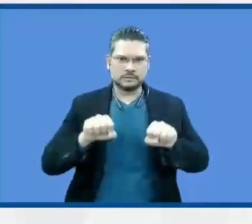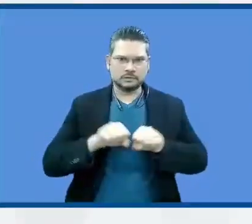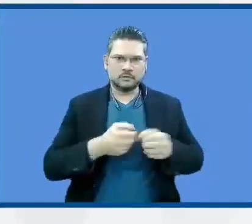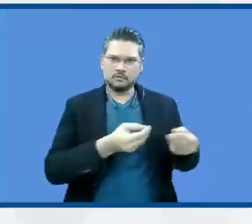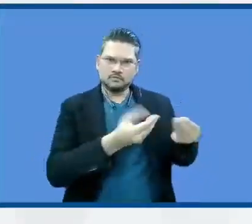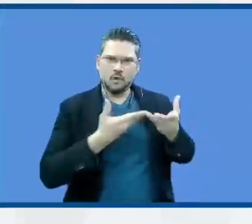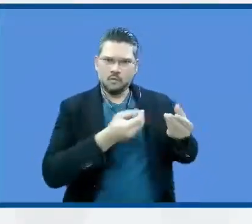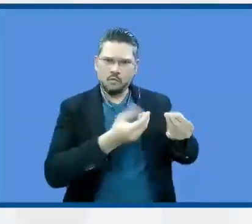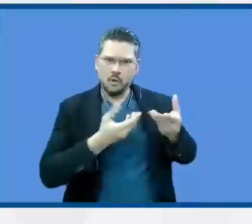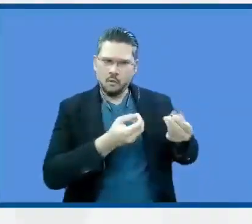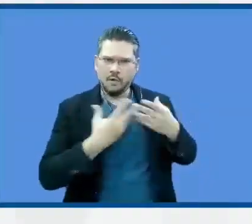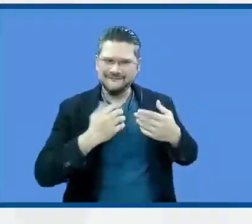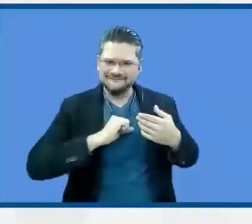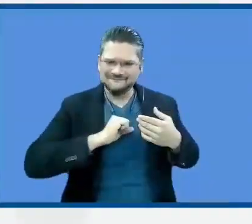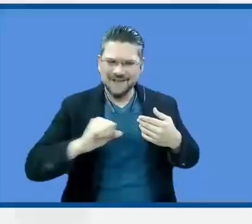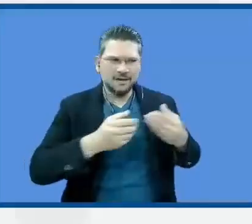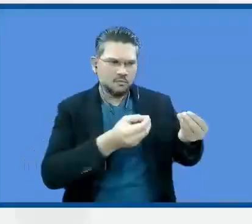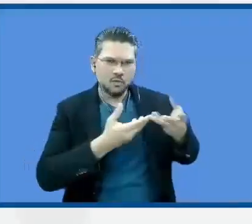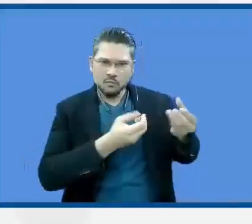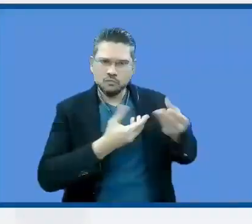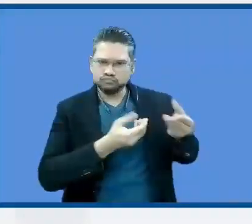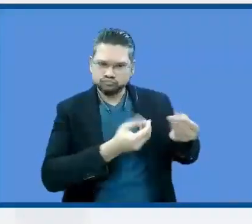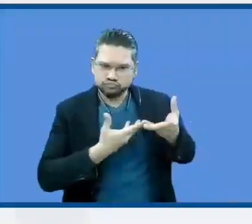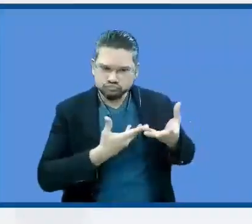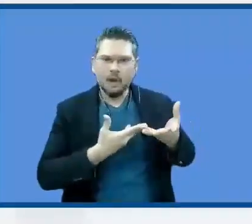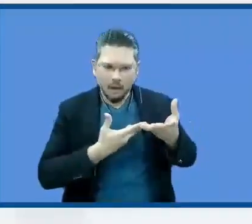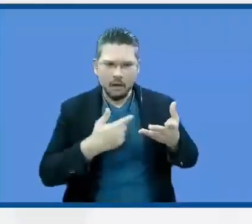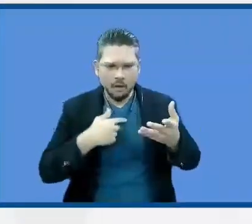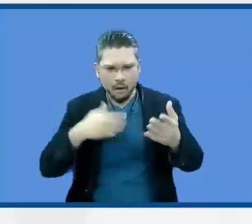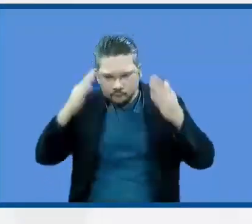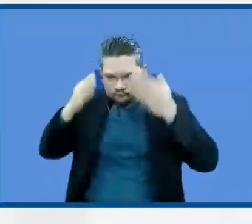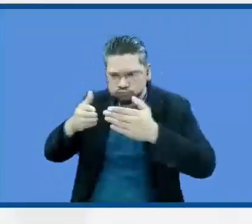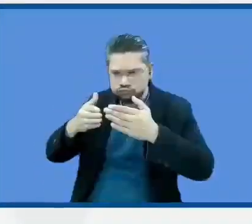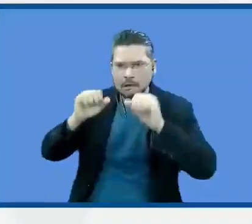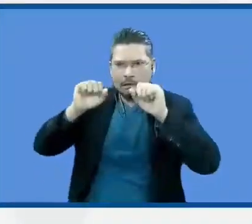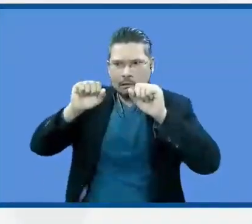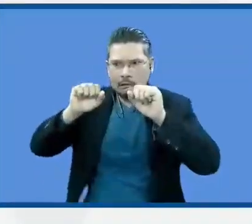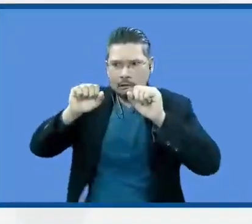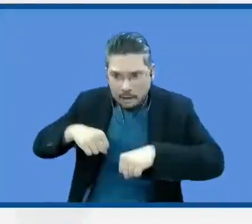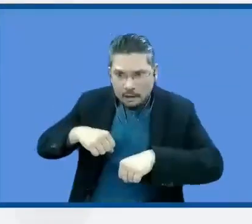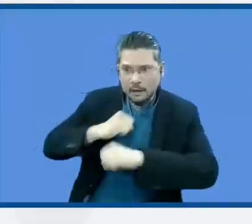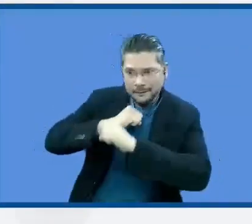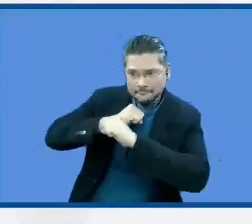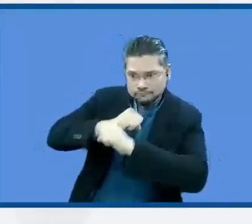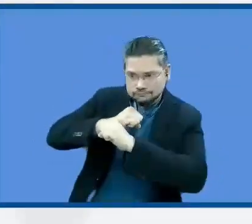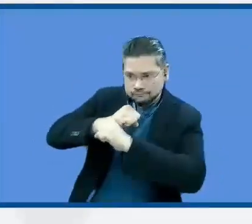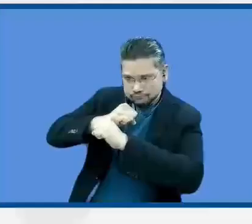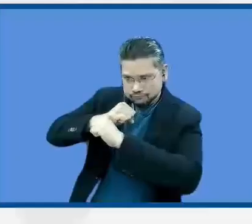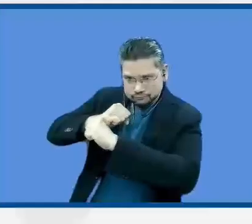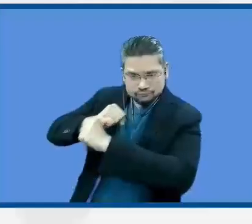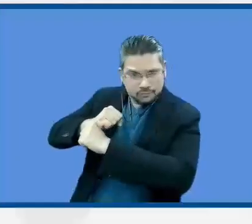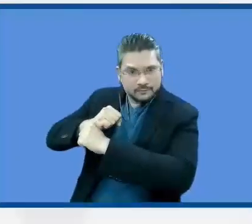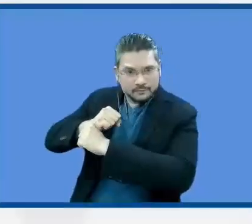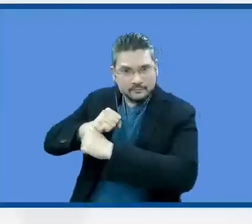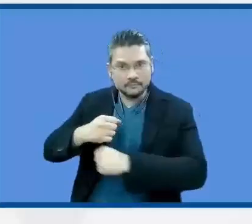focused to prevention. Why? Because we saw that this is a series of phenomena that